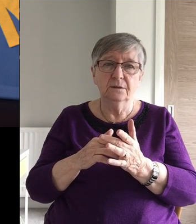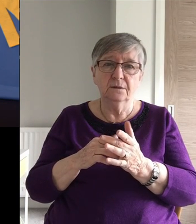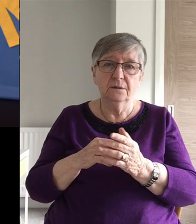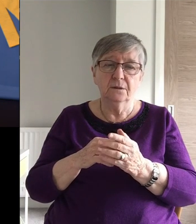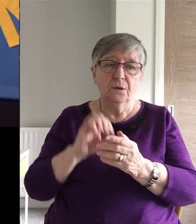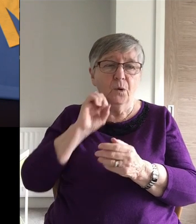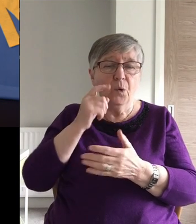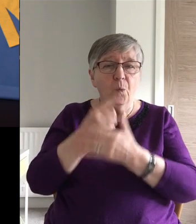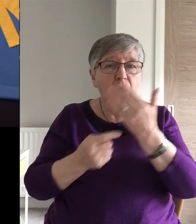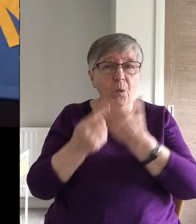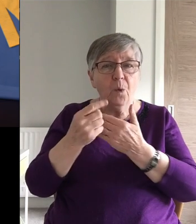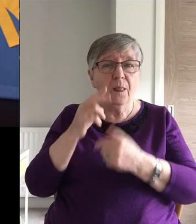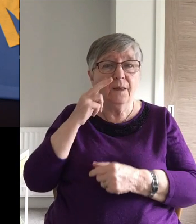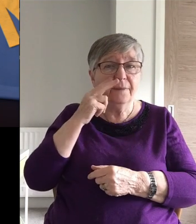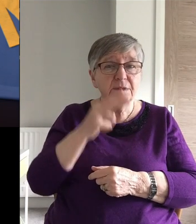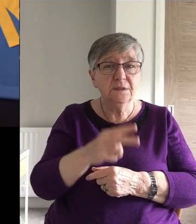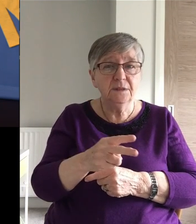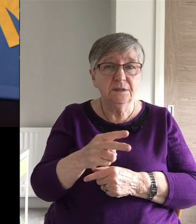will only be seen